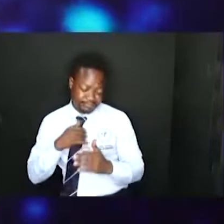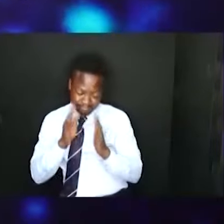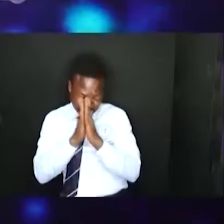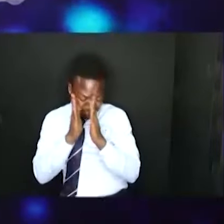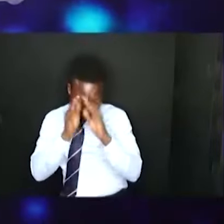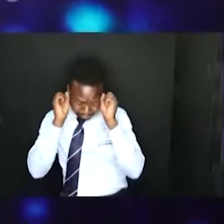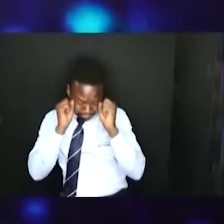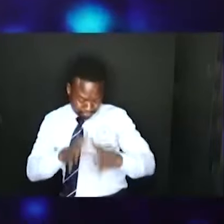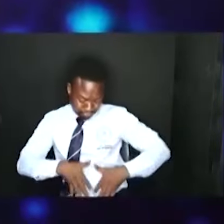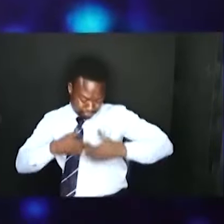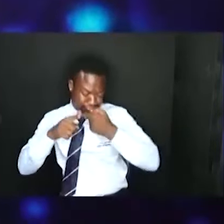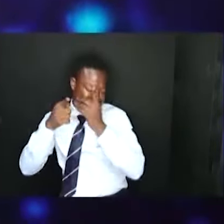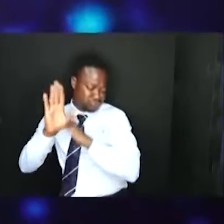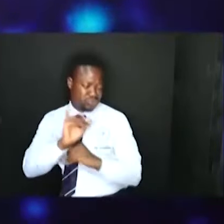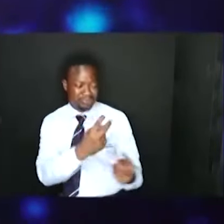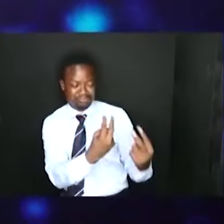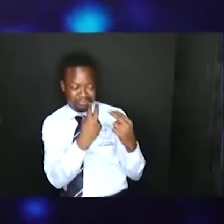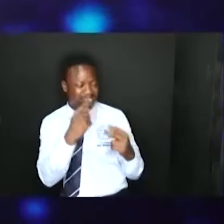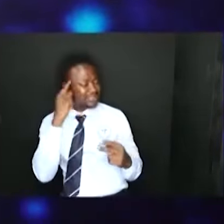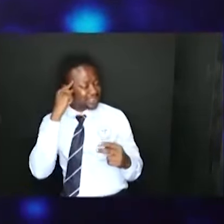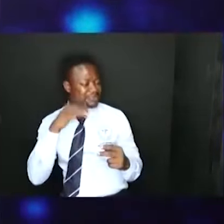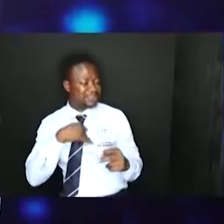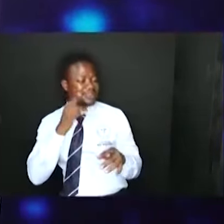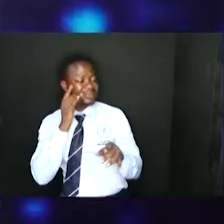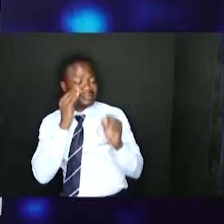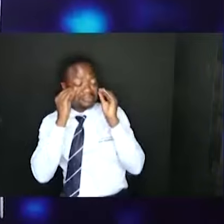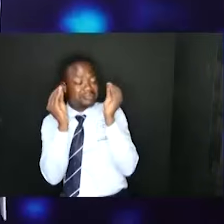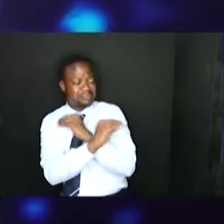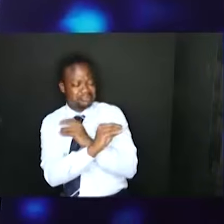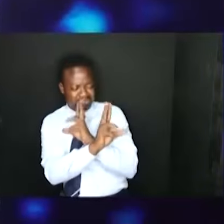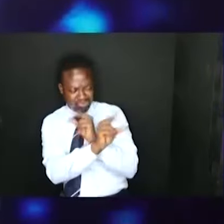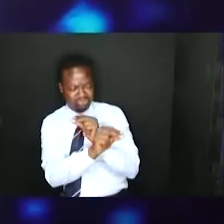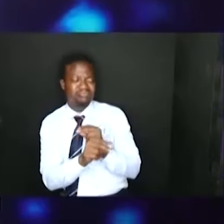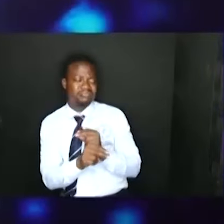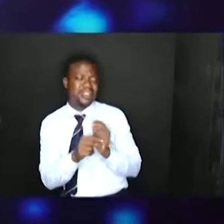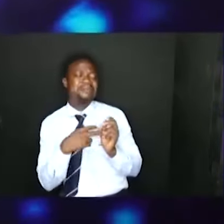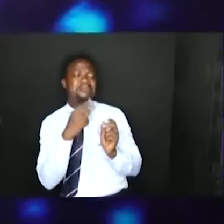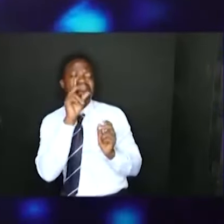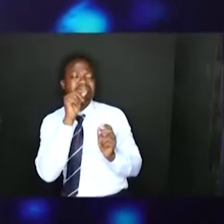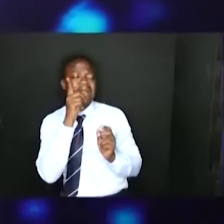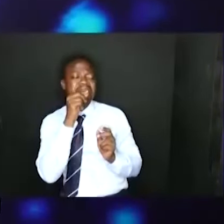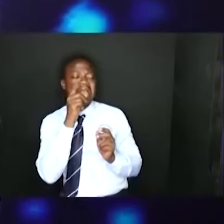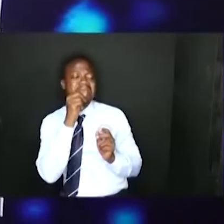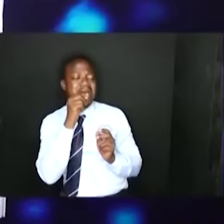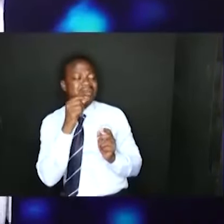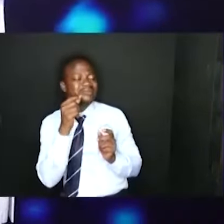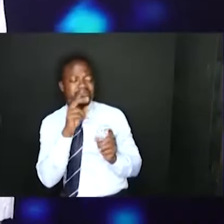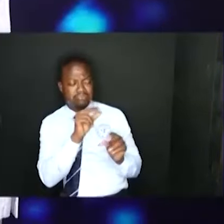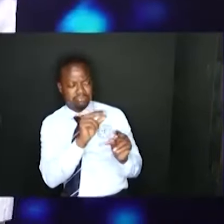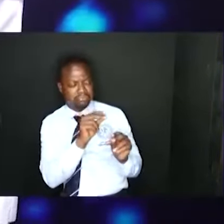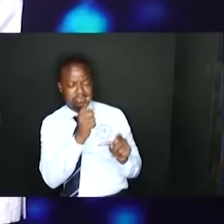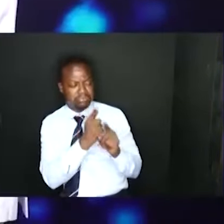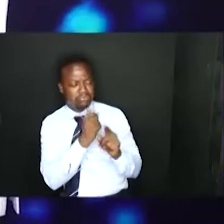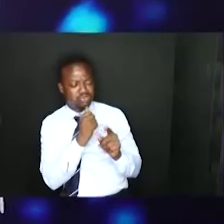ye oba wire huni na bobesa ene ense biara de me numbi na me hwie me kra me gu ewurade